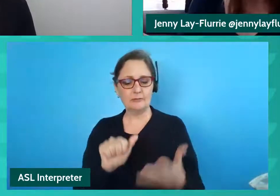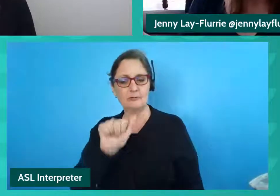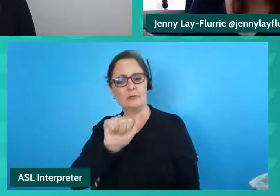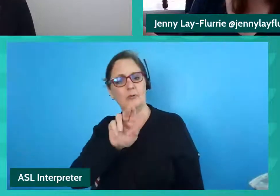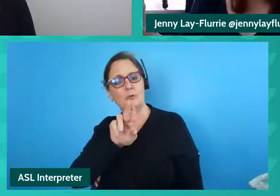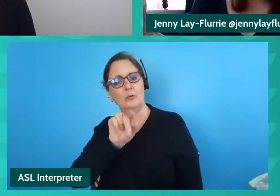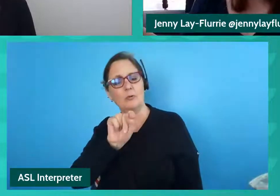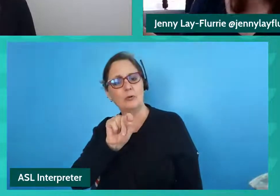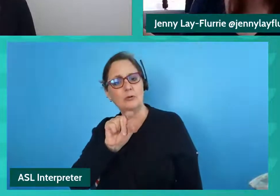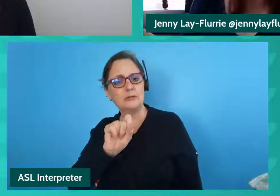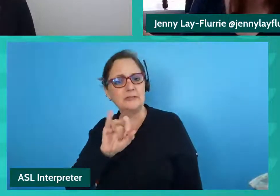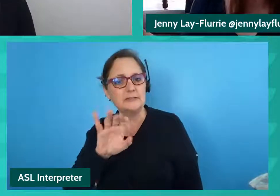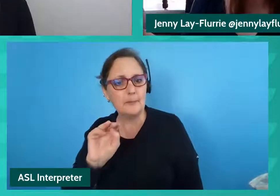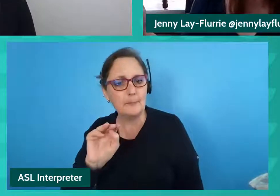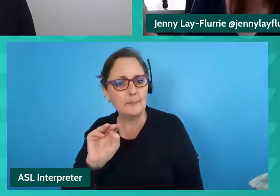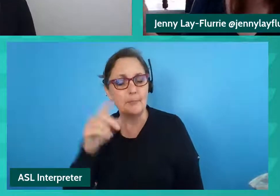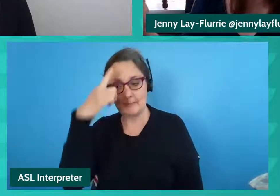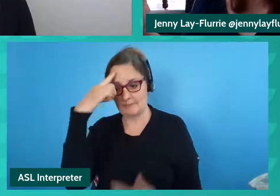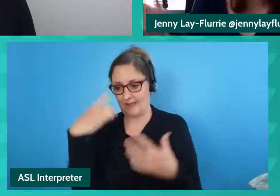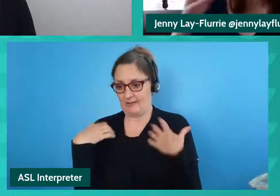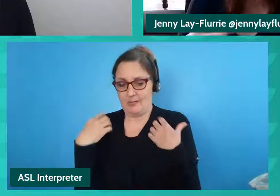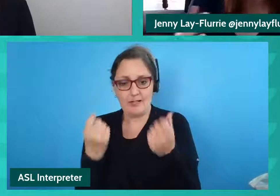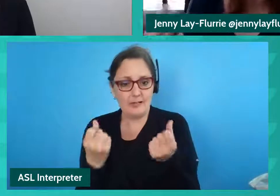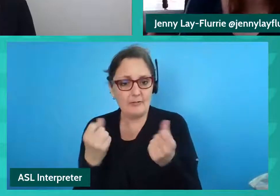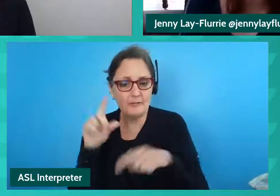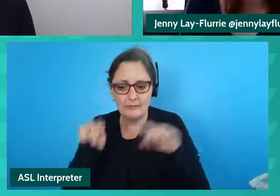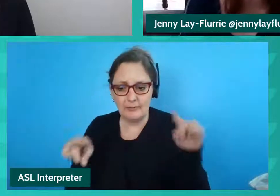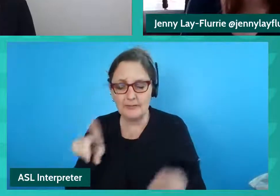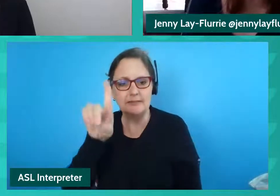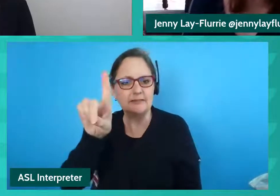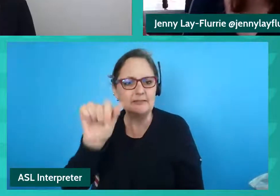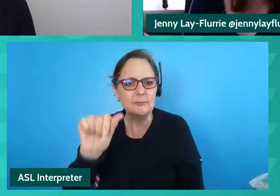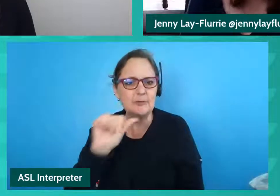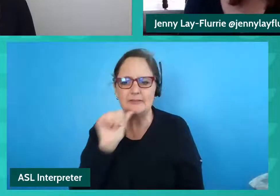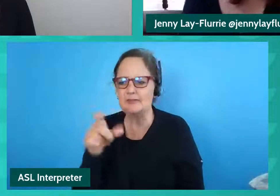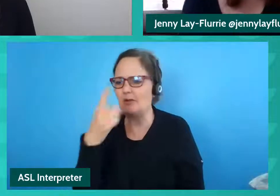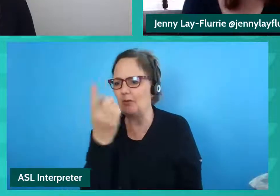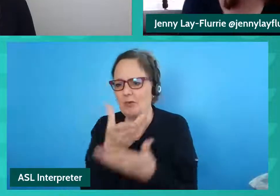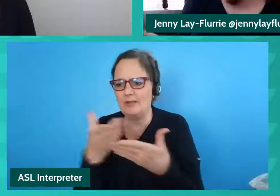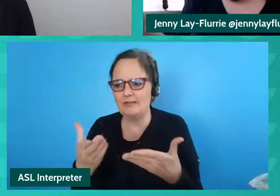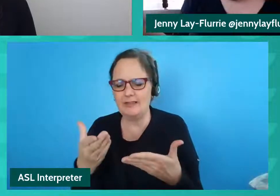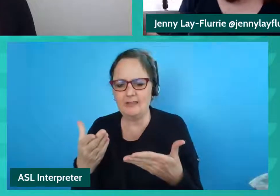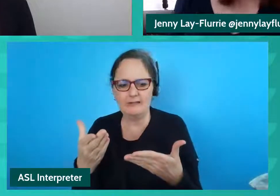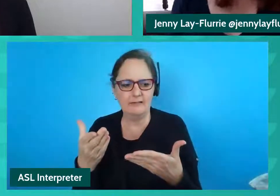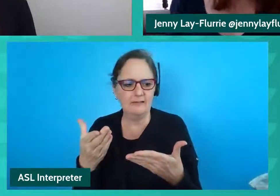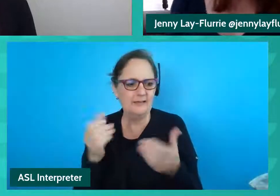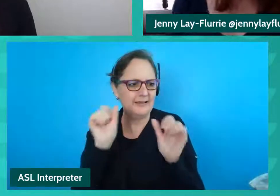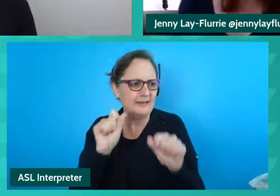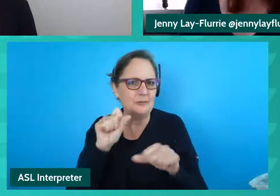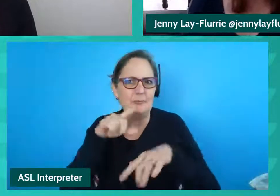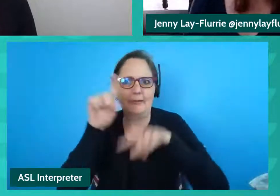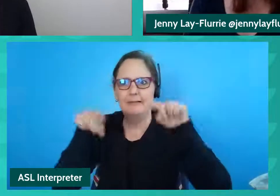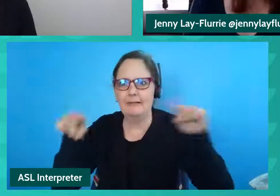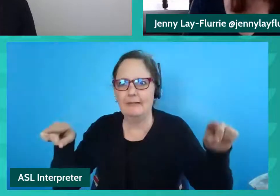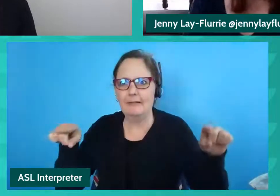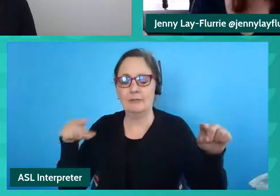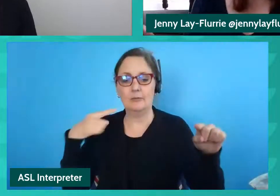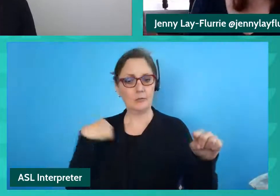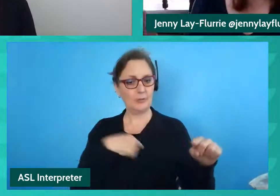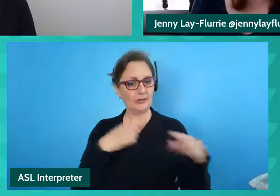more. Disability doesn't come in beautiful packets sometimes. We are human, and it is correlated with